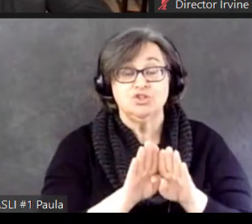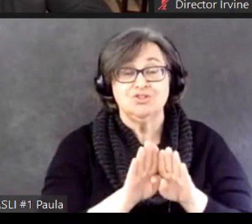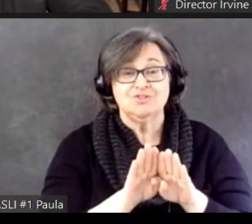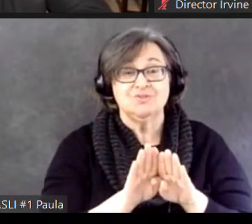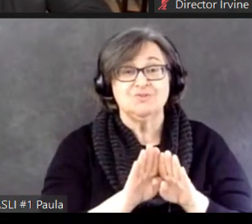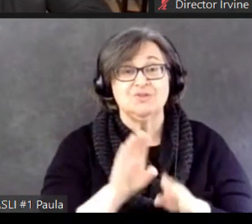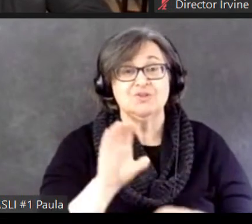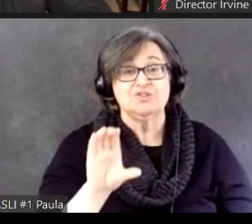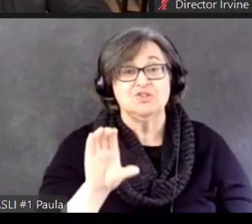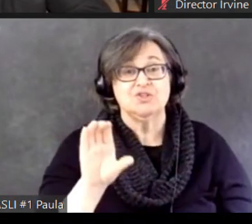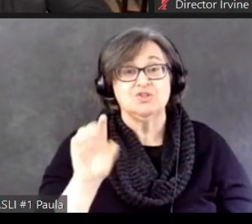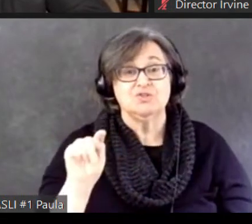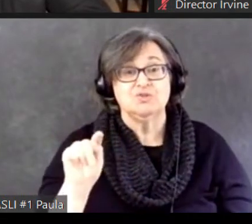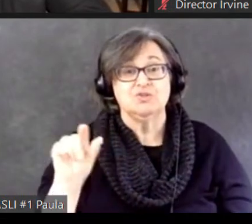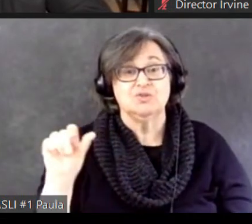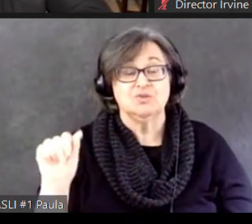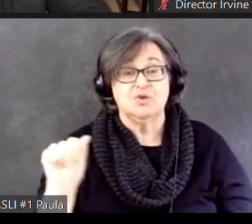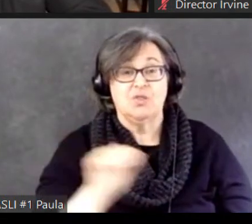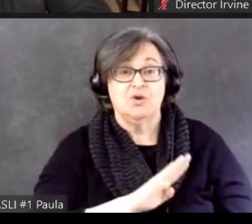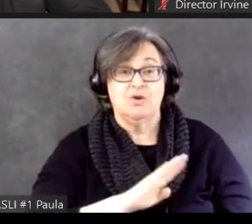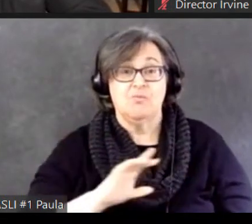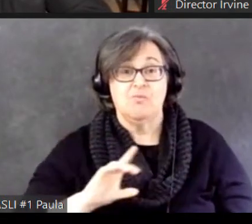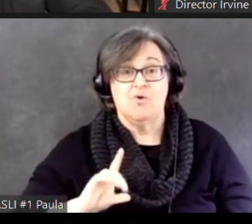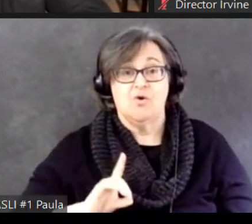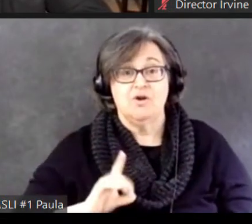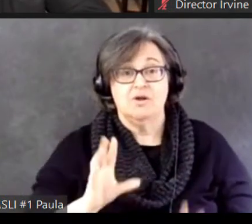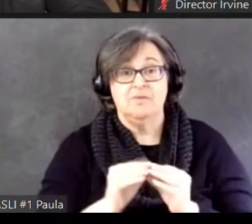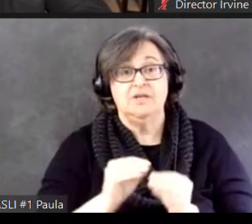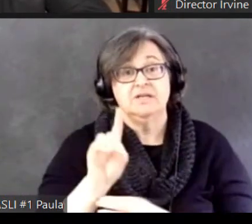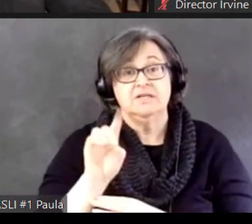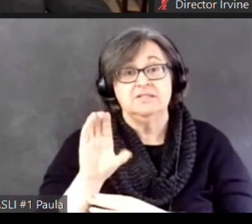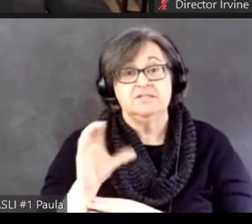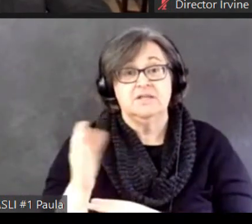the Chicago Transit Board meeting of December 15,